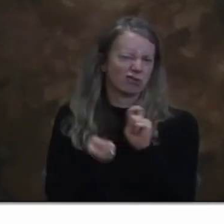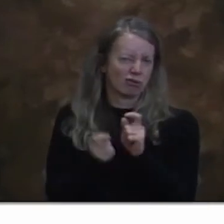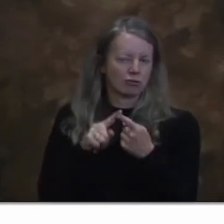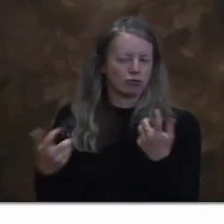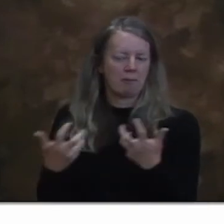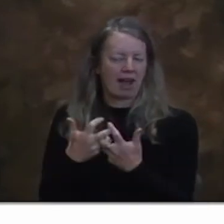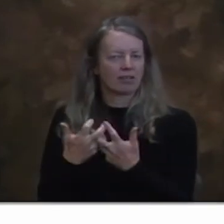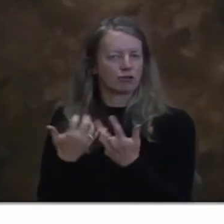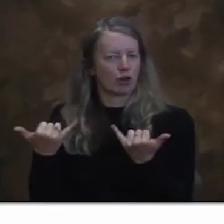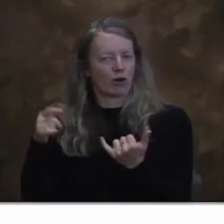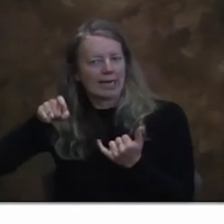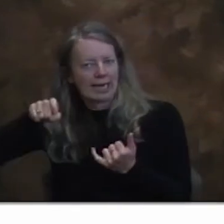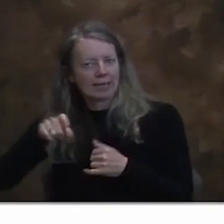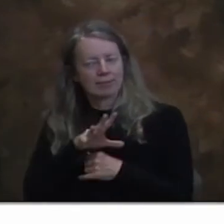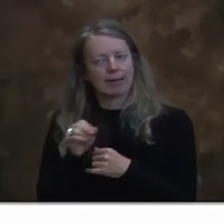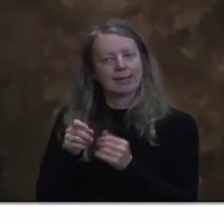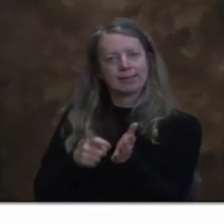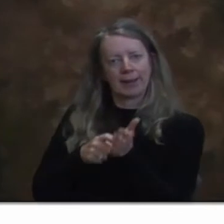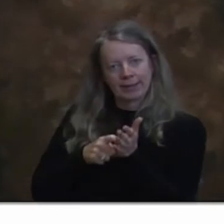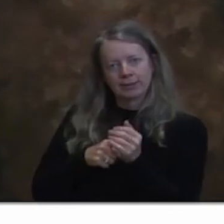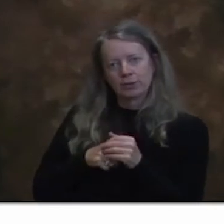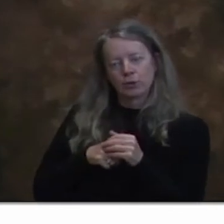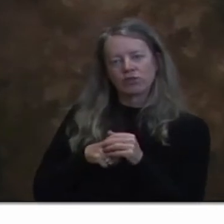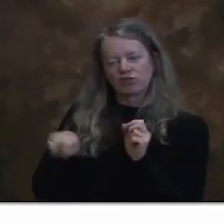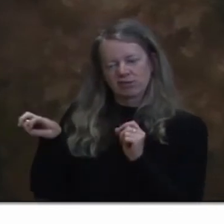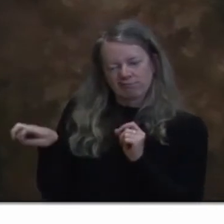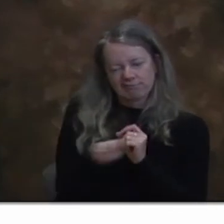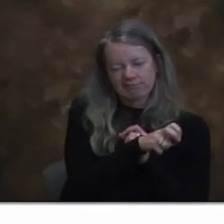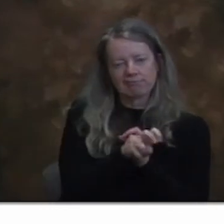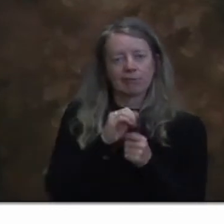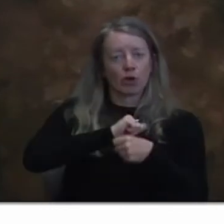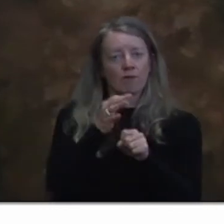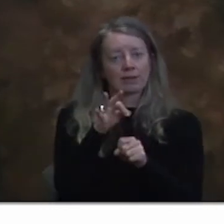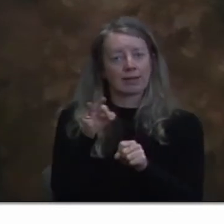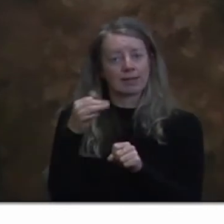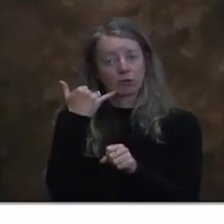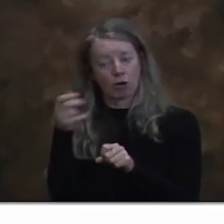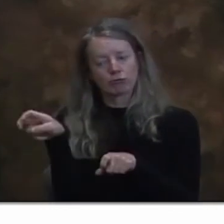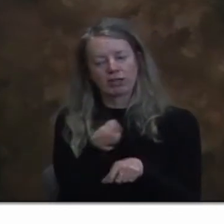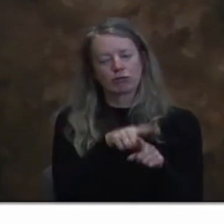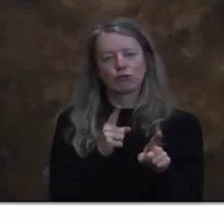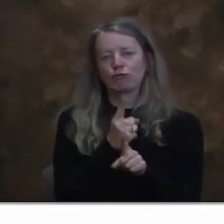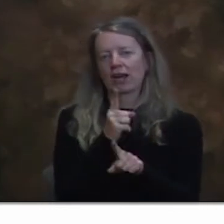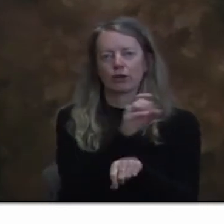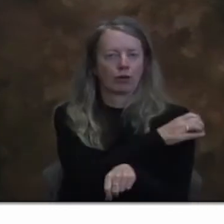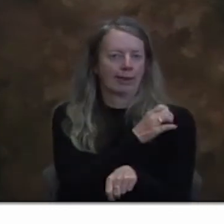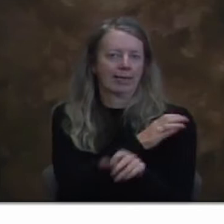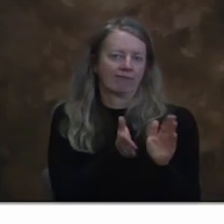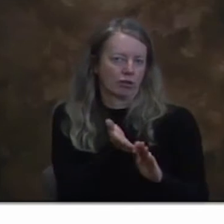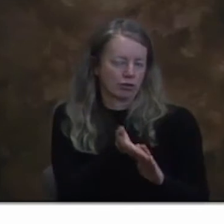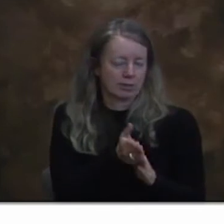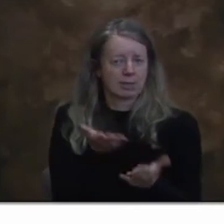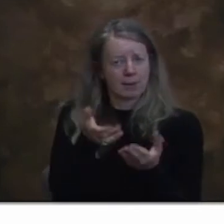demand to more fully transition COVID-19 calls into our existing clinic function. You might remember that the Ready Team